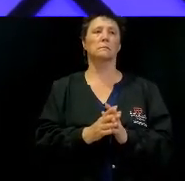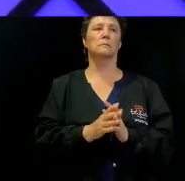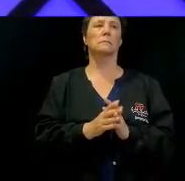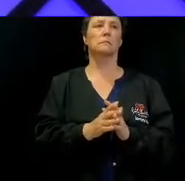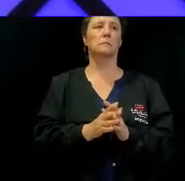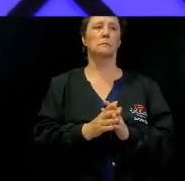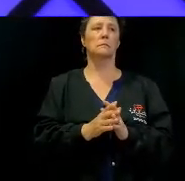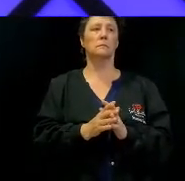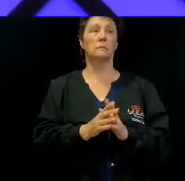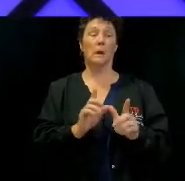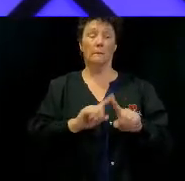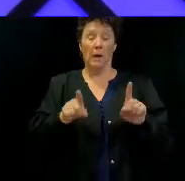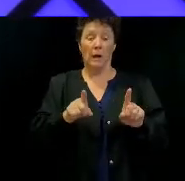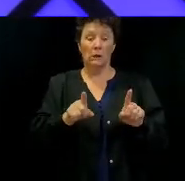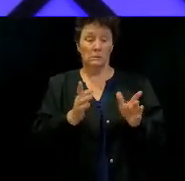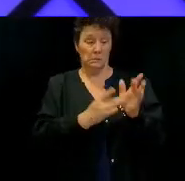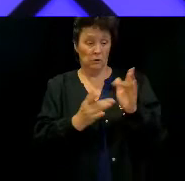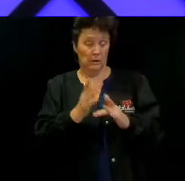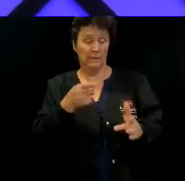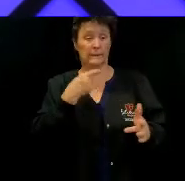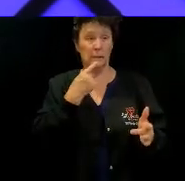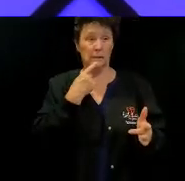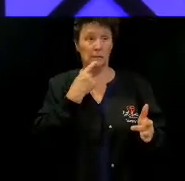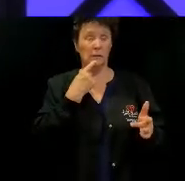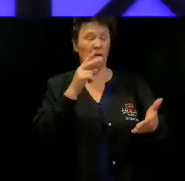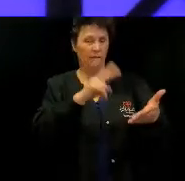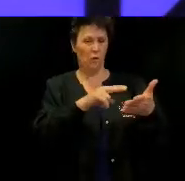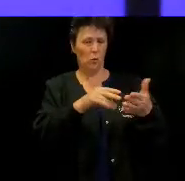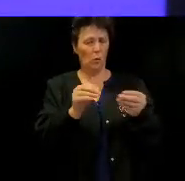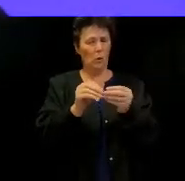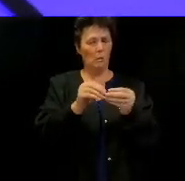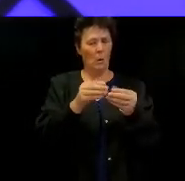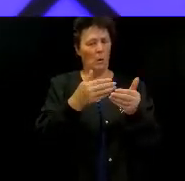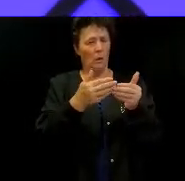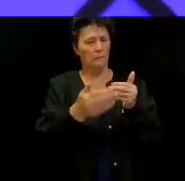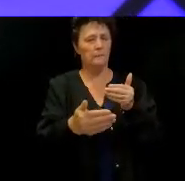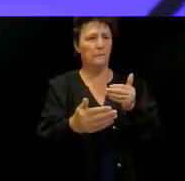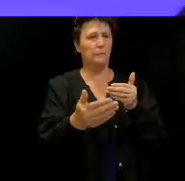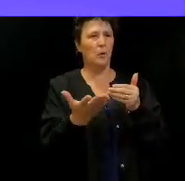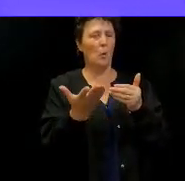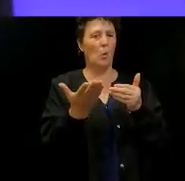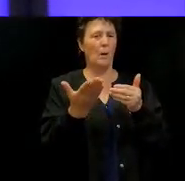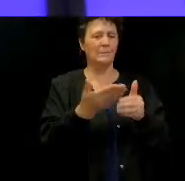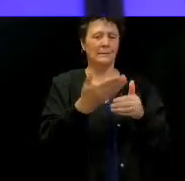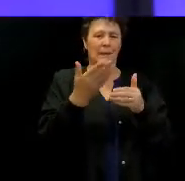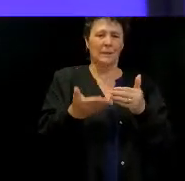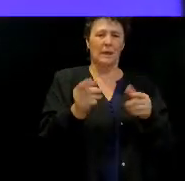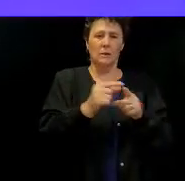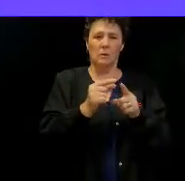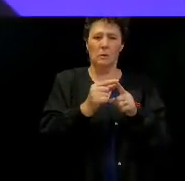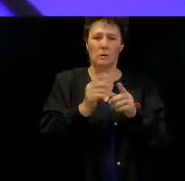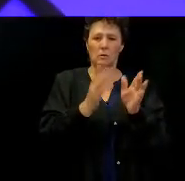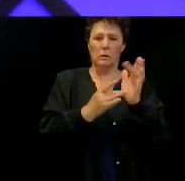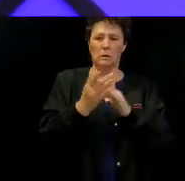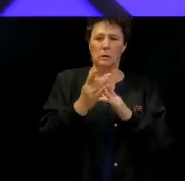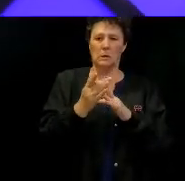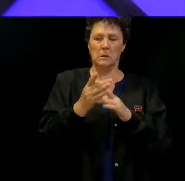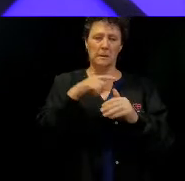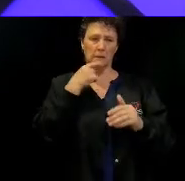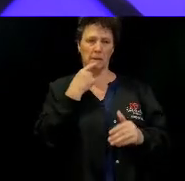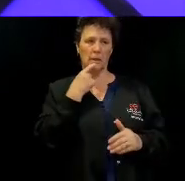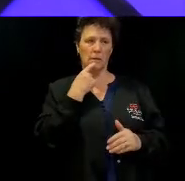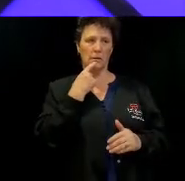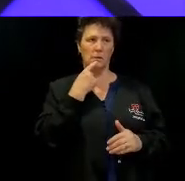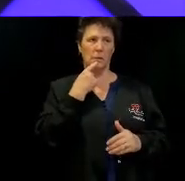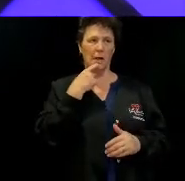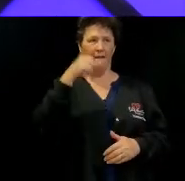But he says, right? If you read on in Luke 22, what's the next words that Jesus starts saying?